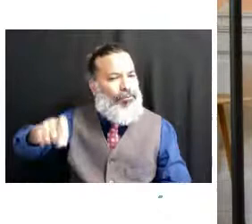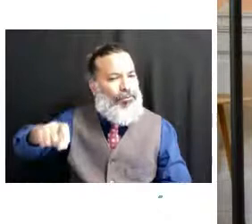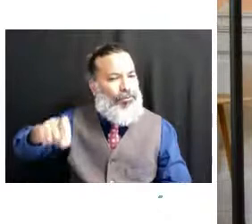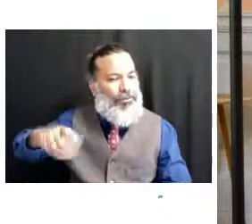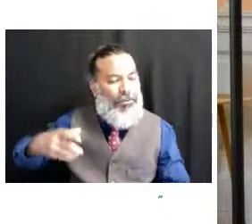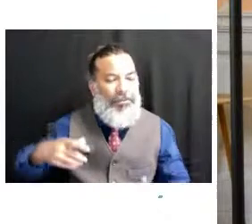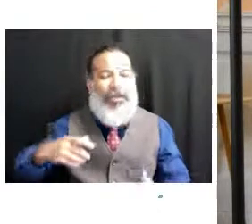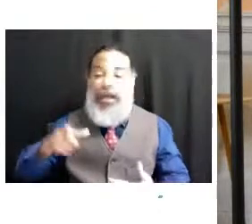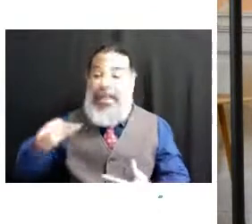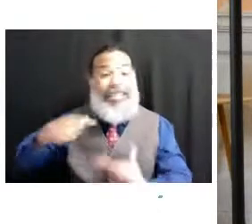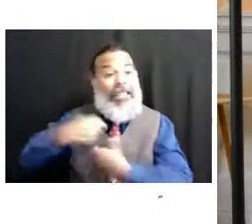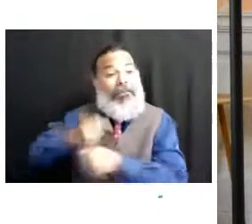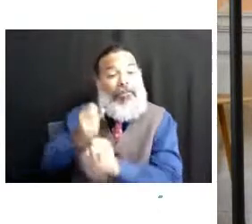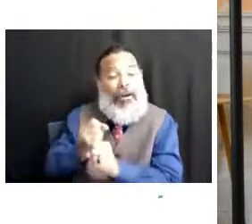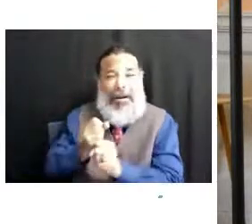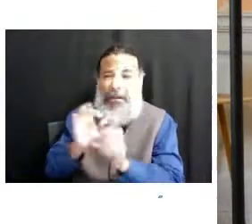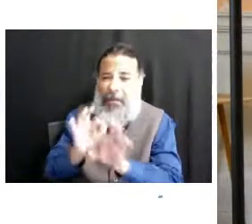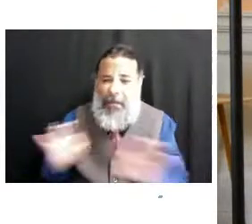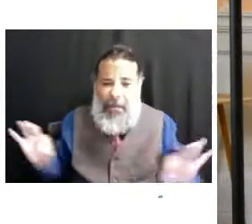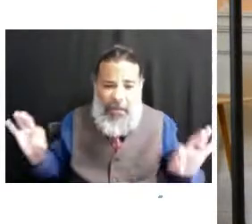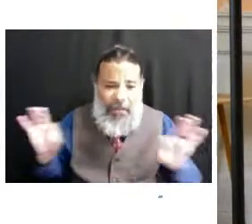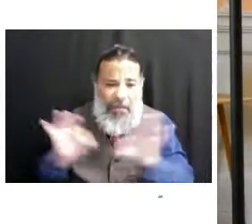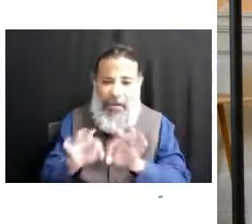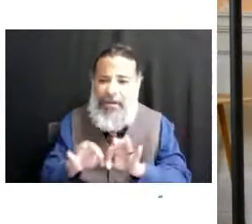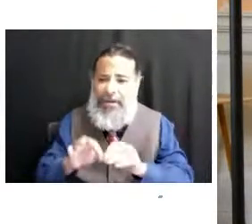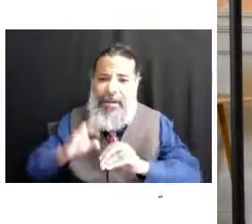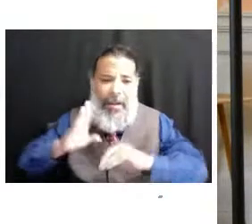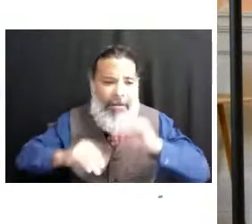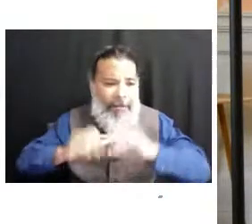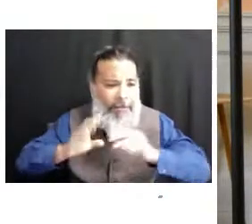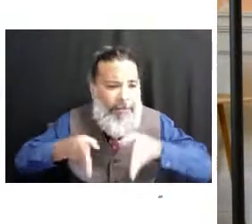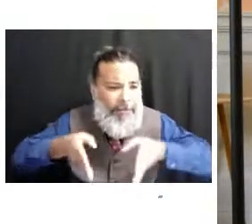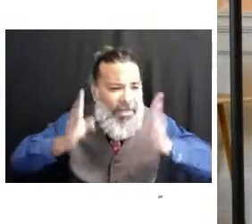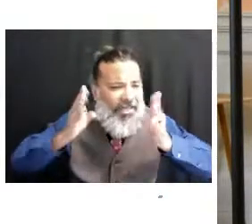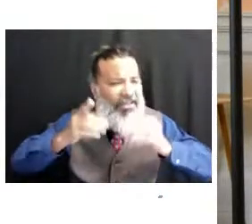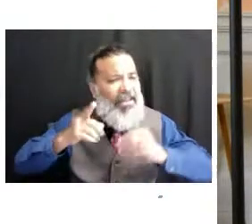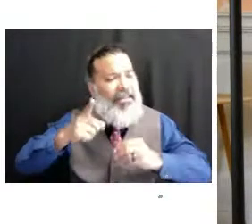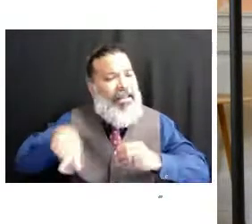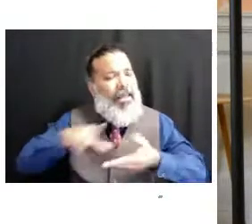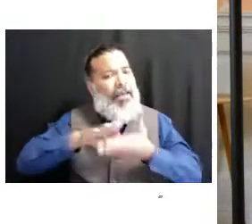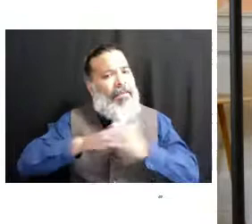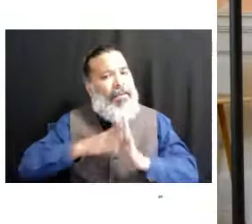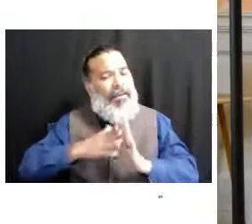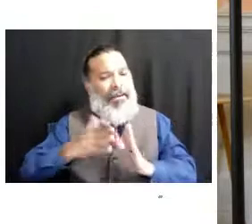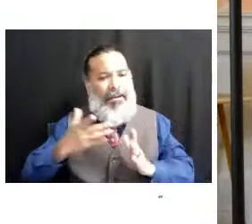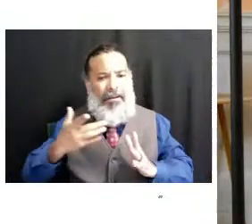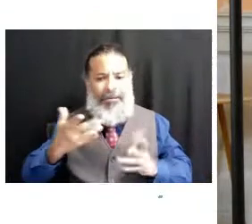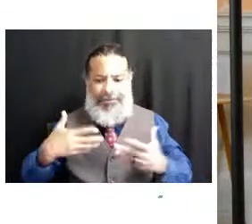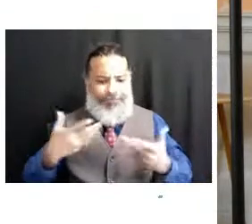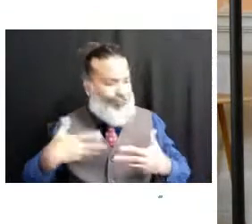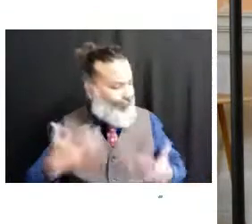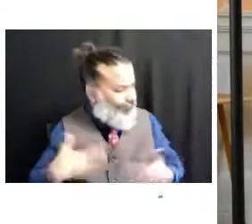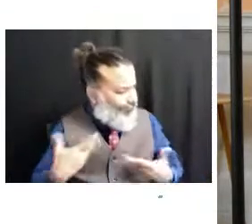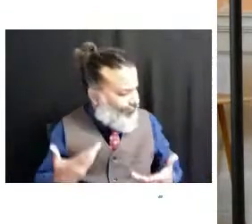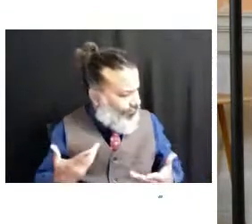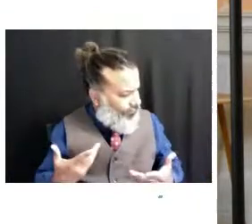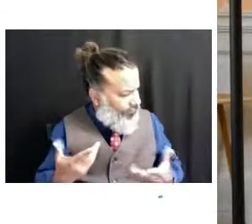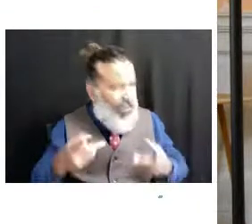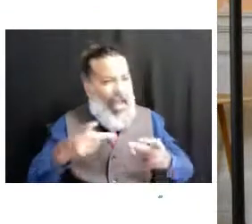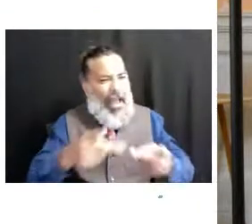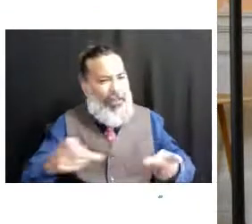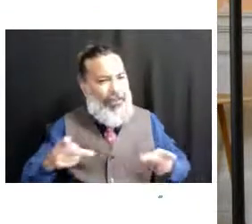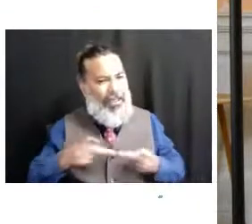created these important buildings that became a source of